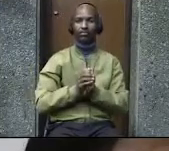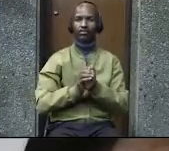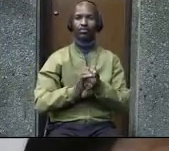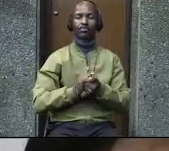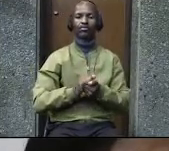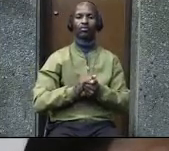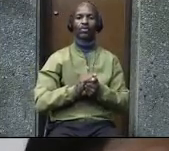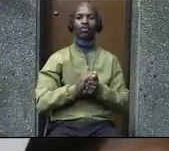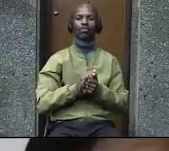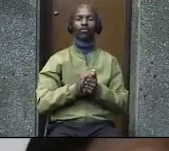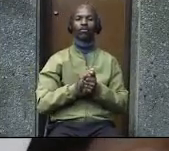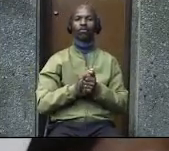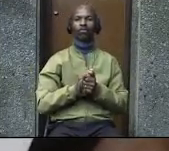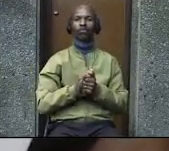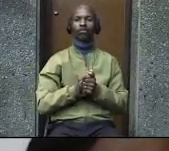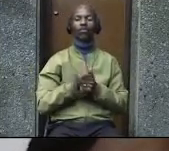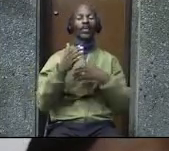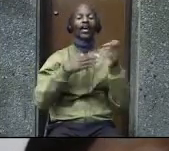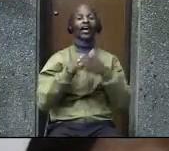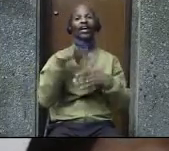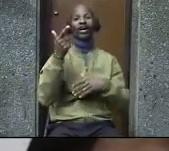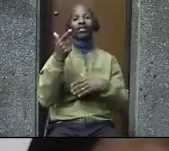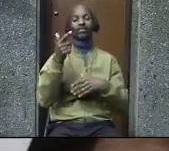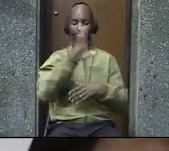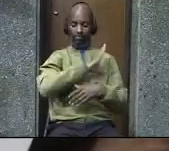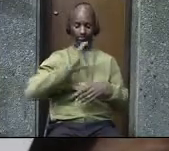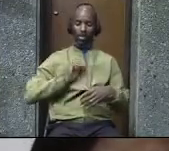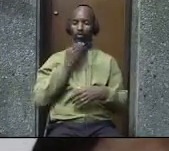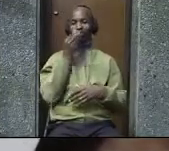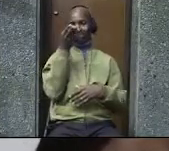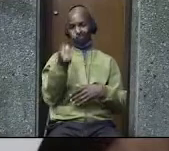That's it, Meneer. Any other councillor that is here?